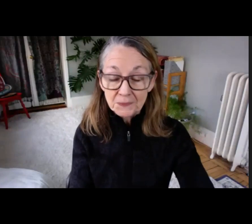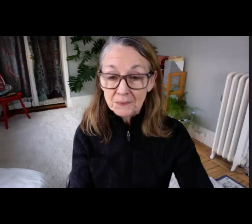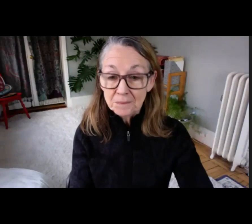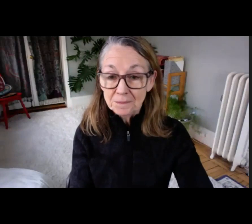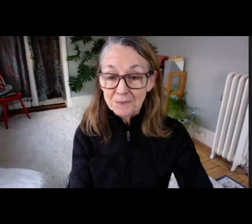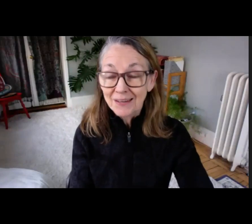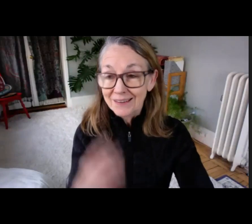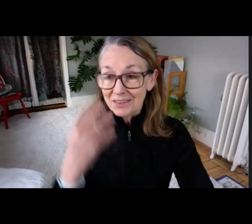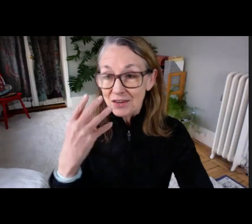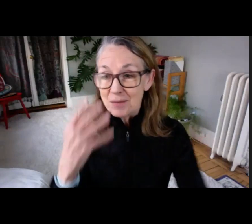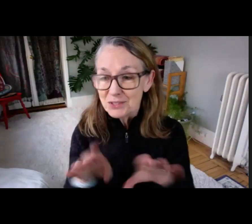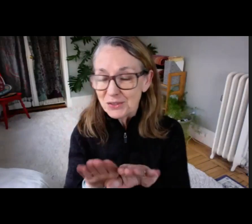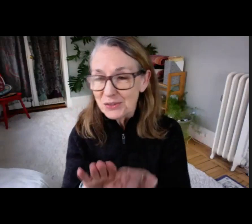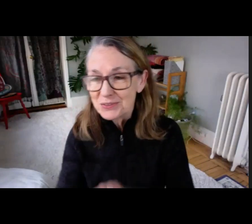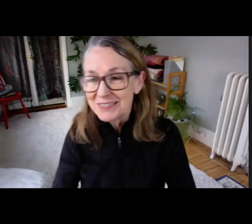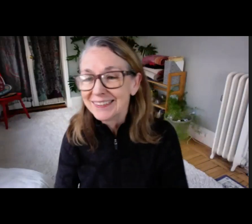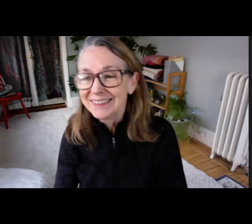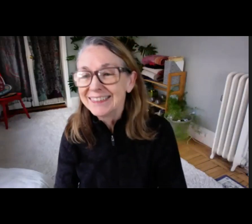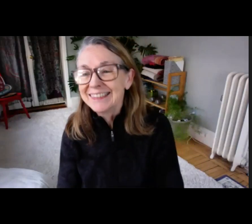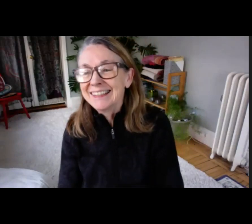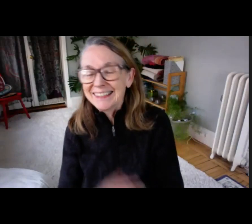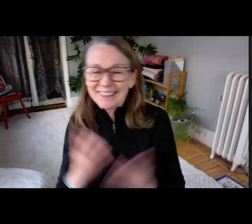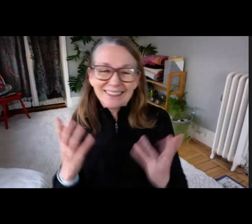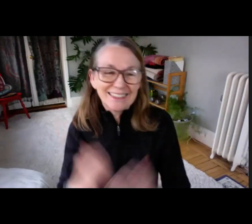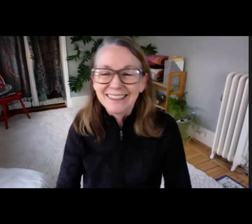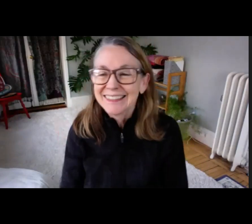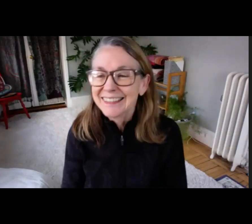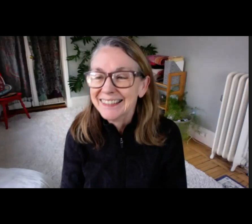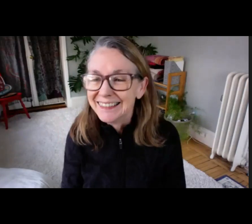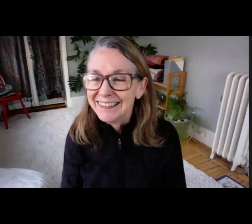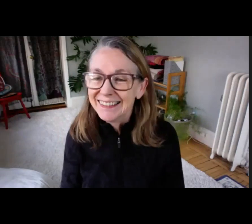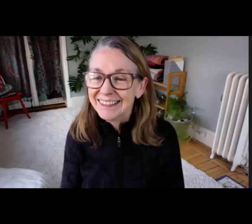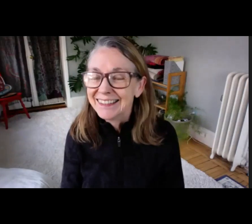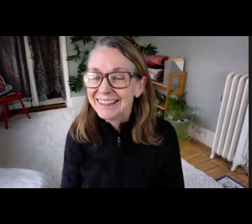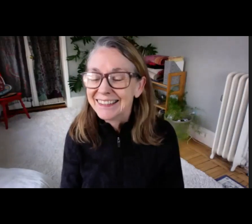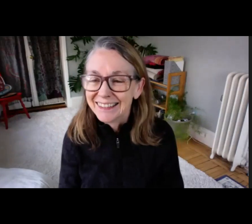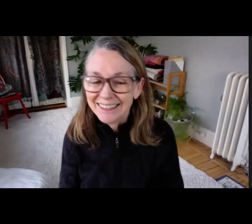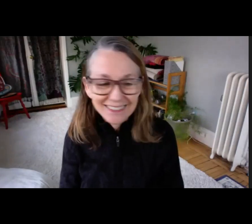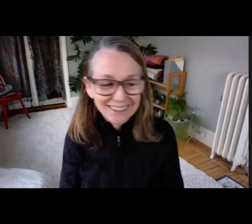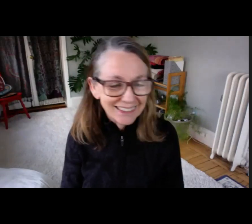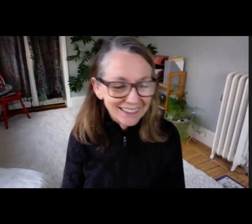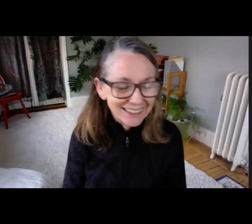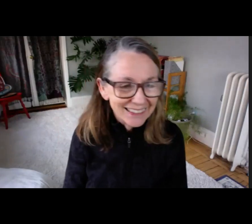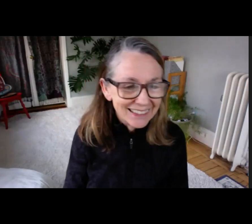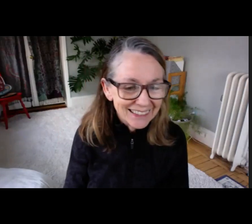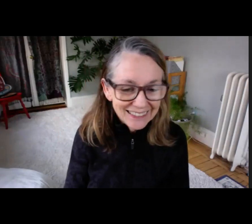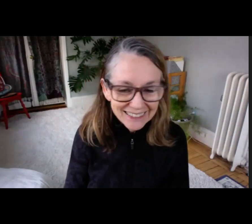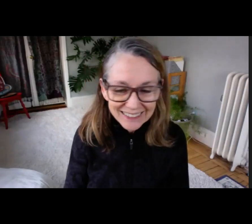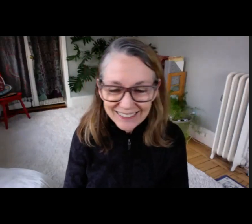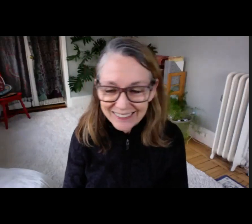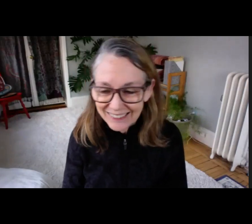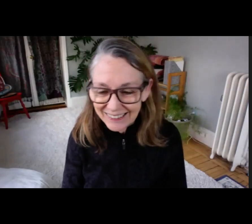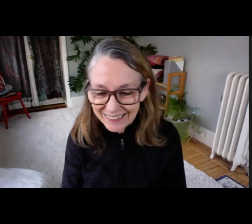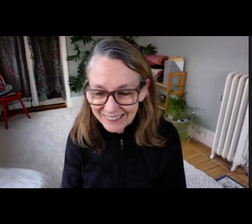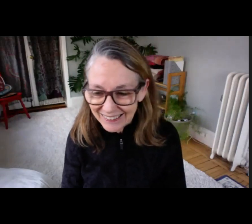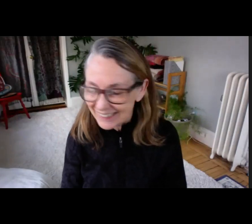All right. Their cameras are closed. Yeah, that's true. Yeah, all right. You can type it in the chat if you'd like, or if you